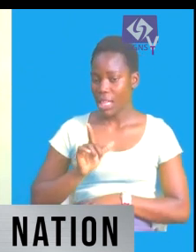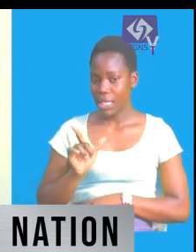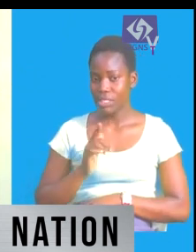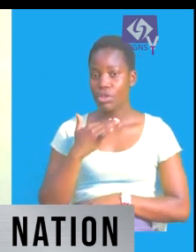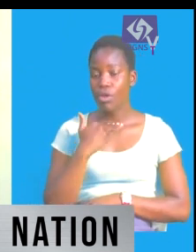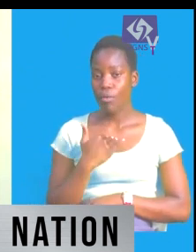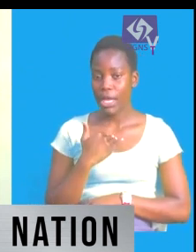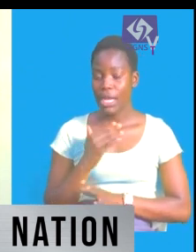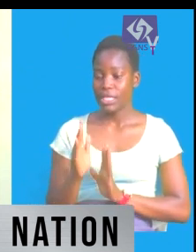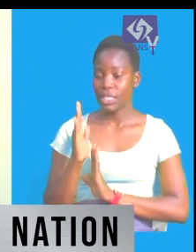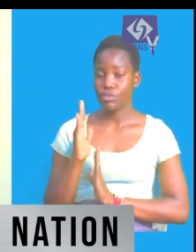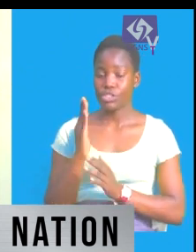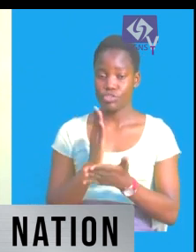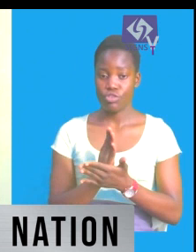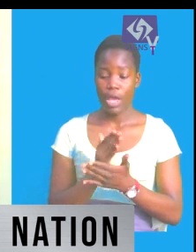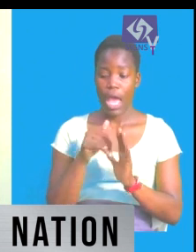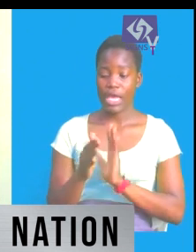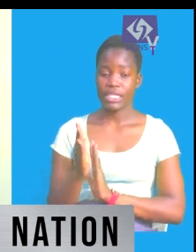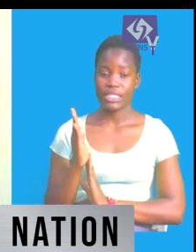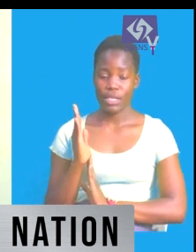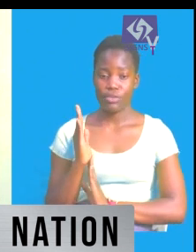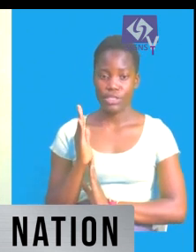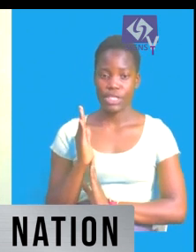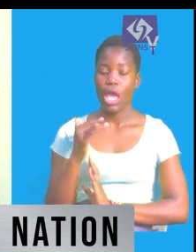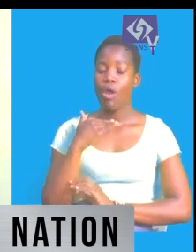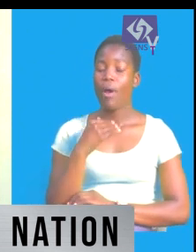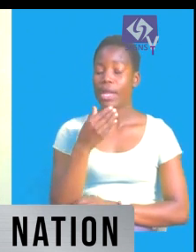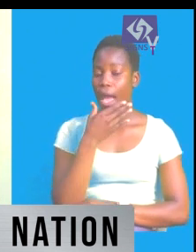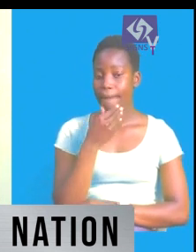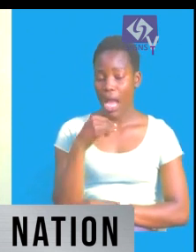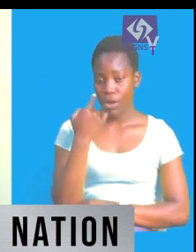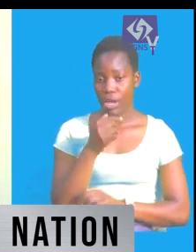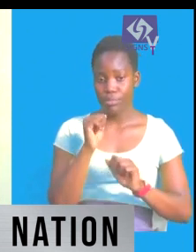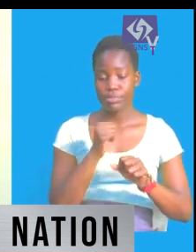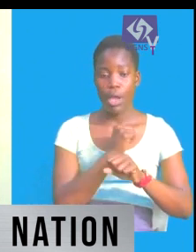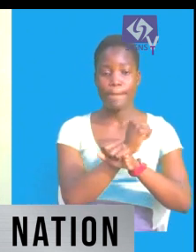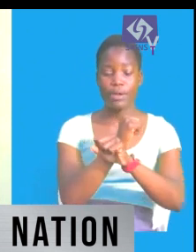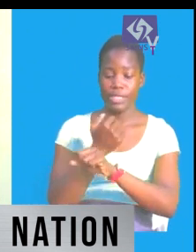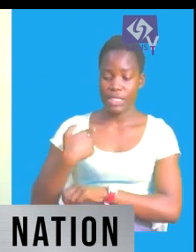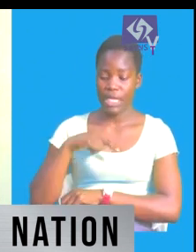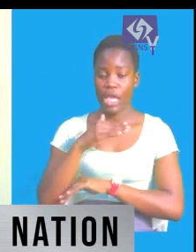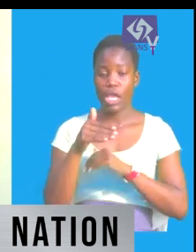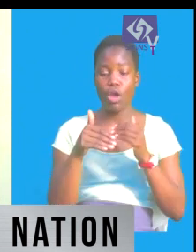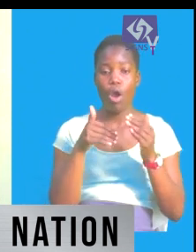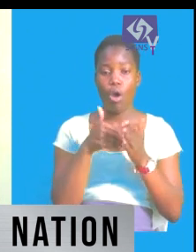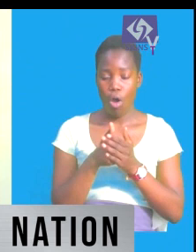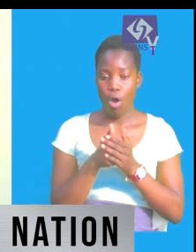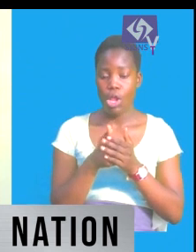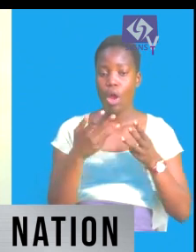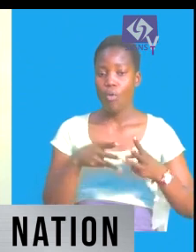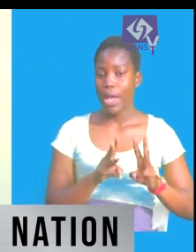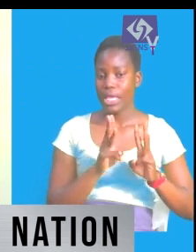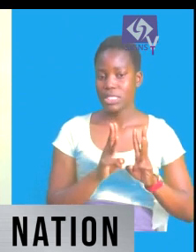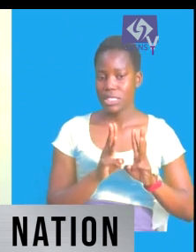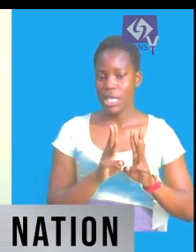want security. And in security, we will need a man who can protect us in all angles.